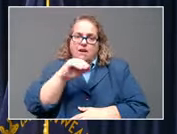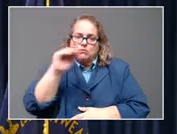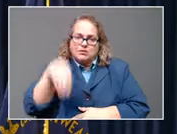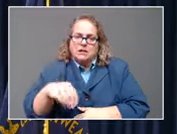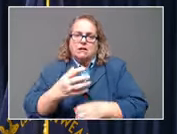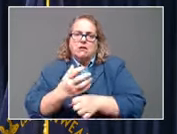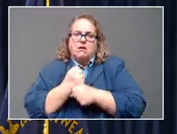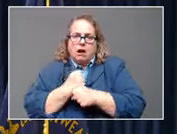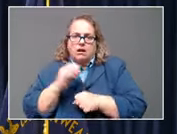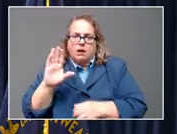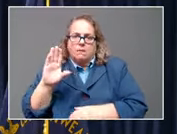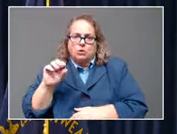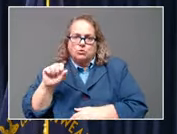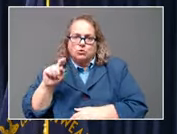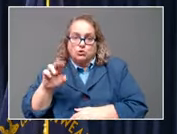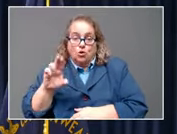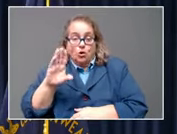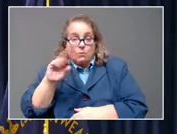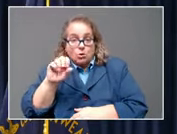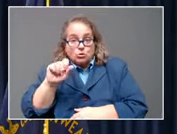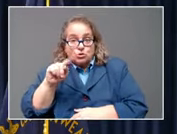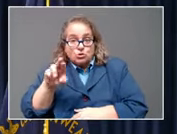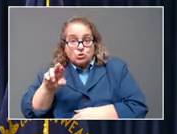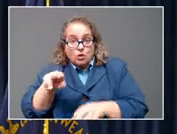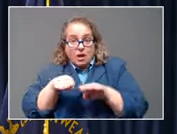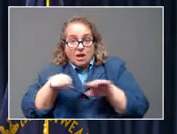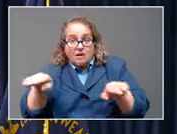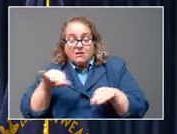booster level is better than